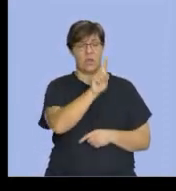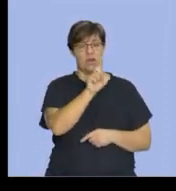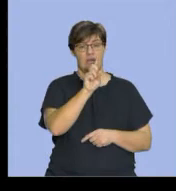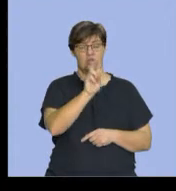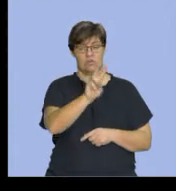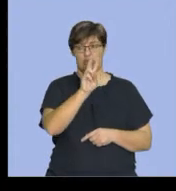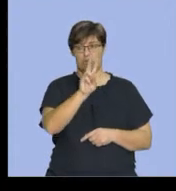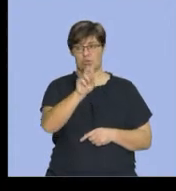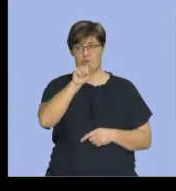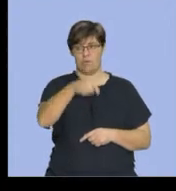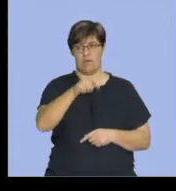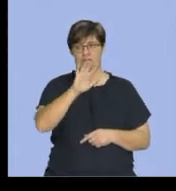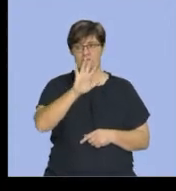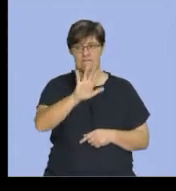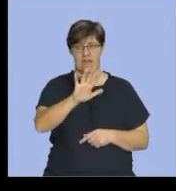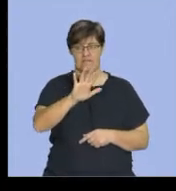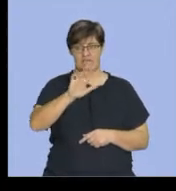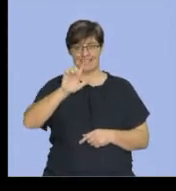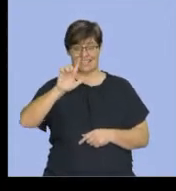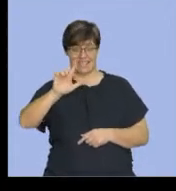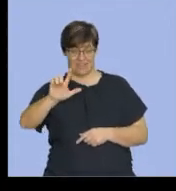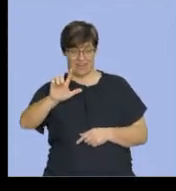And it's 122,57,